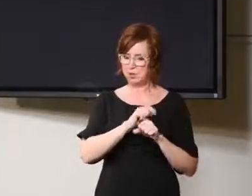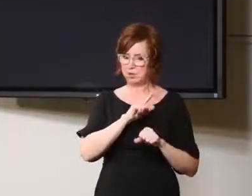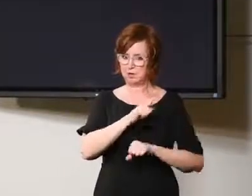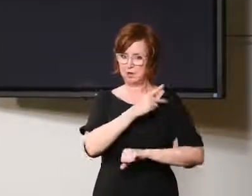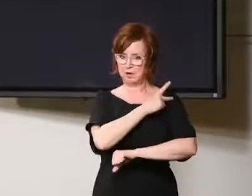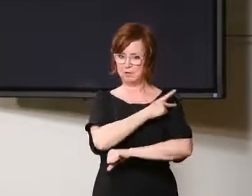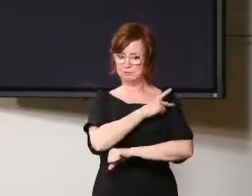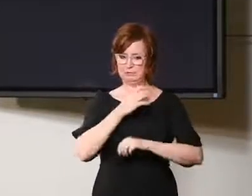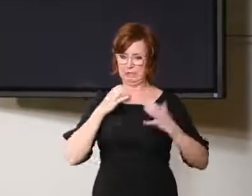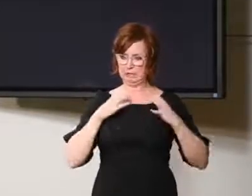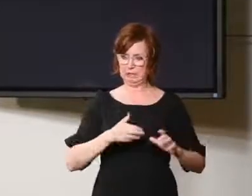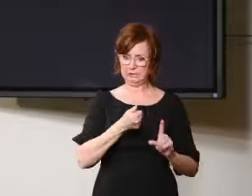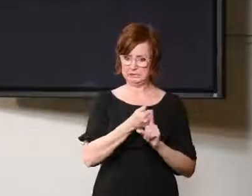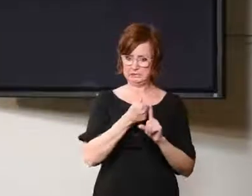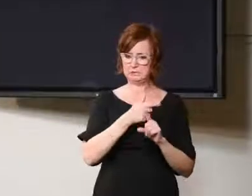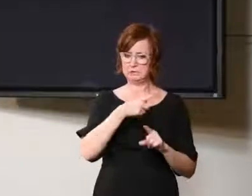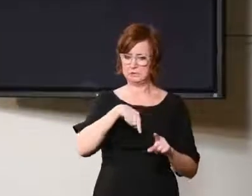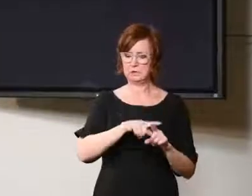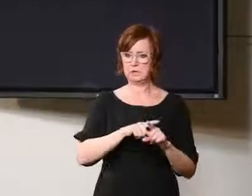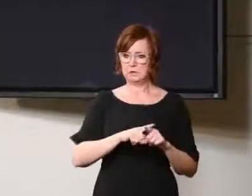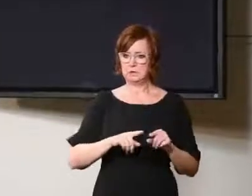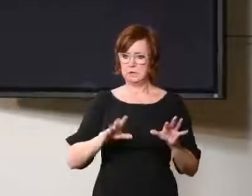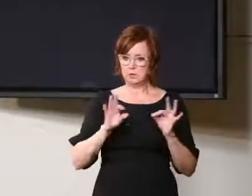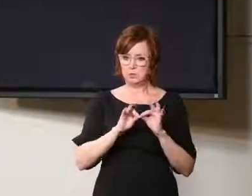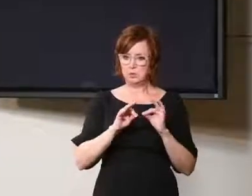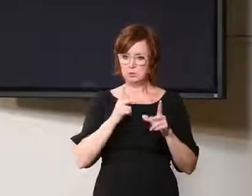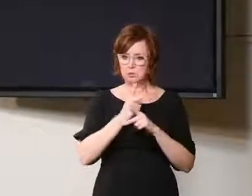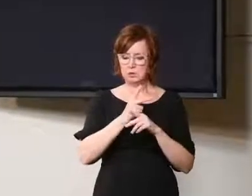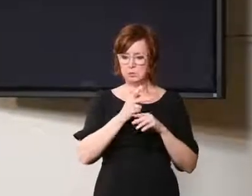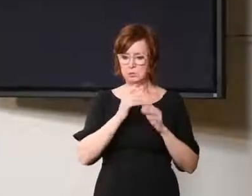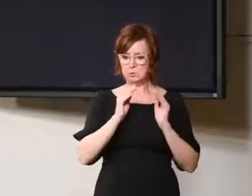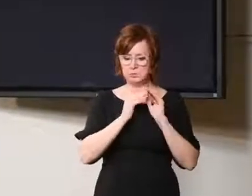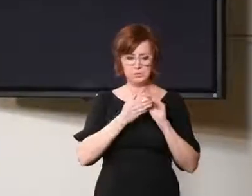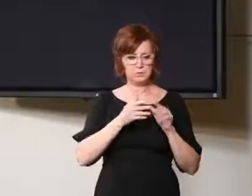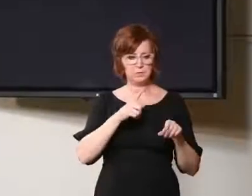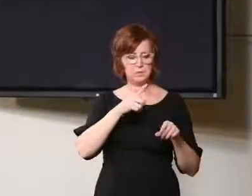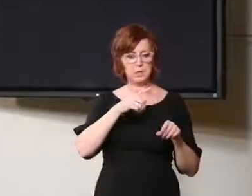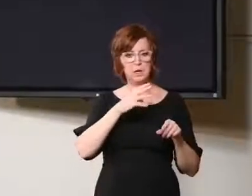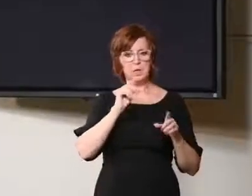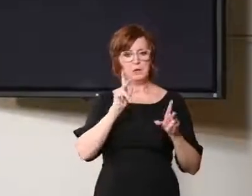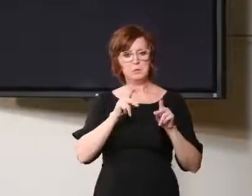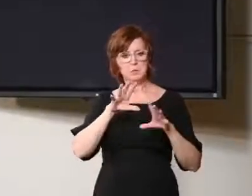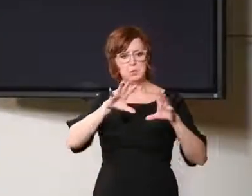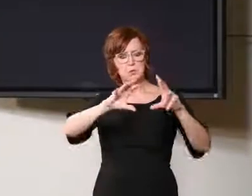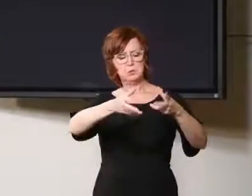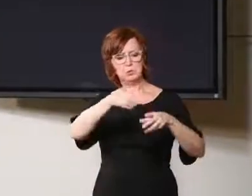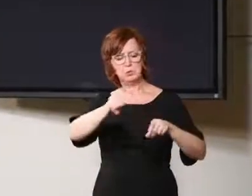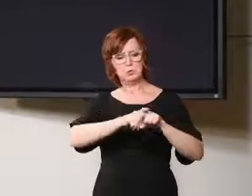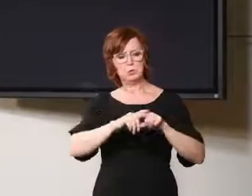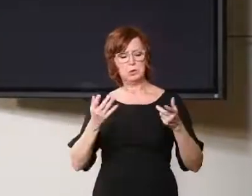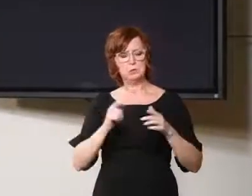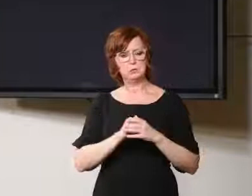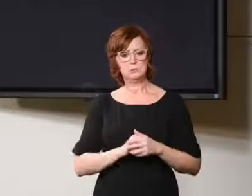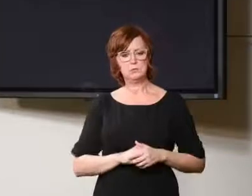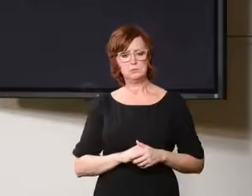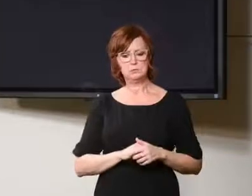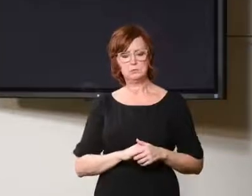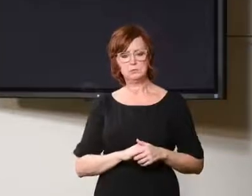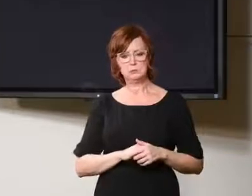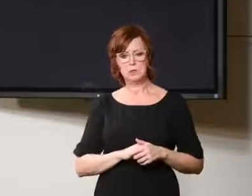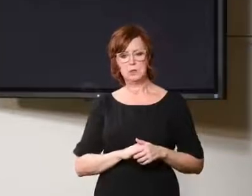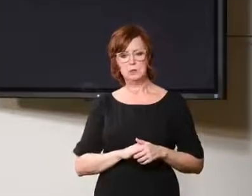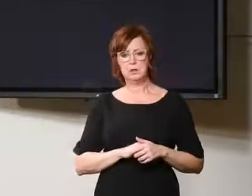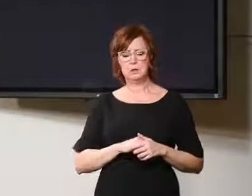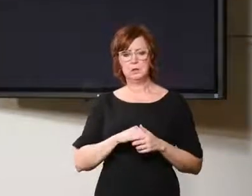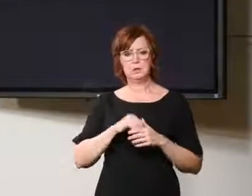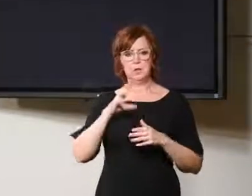they're representing, and given the fact that this community is in contact with first responders and others that are very